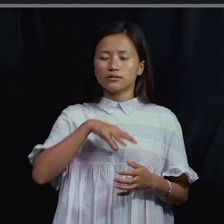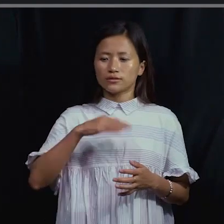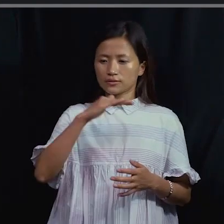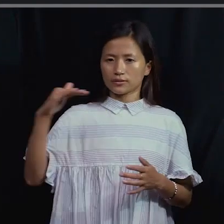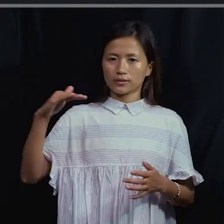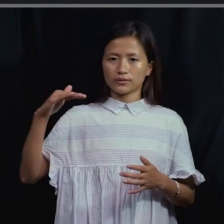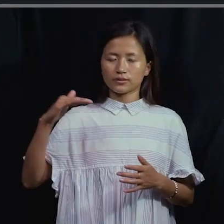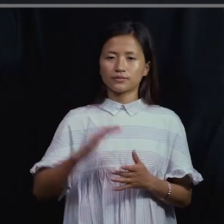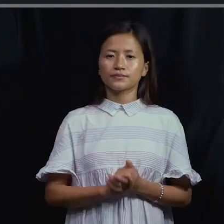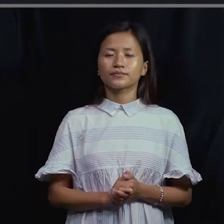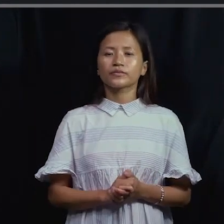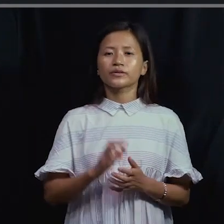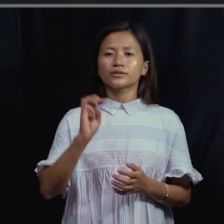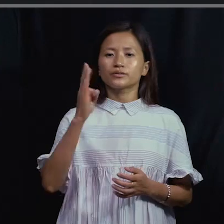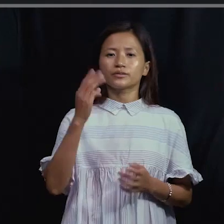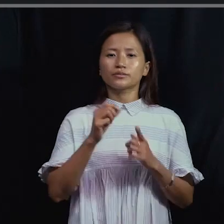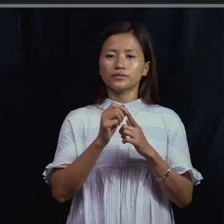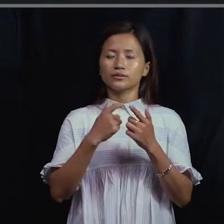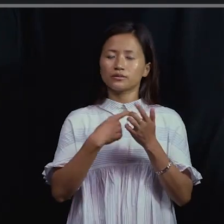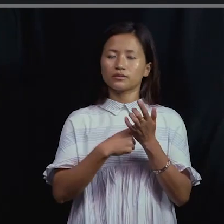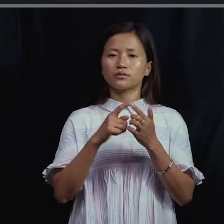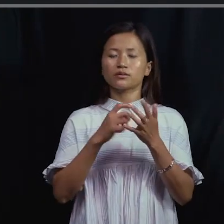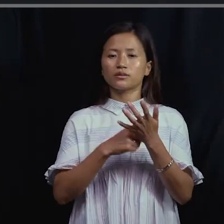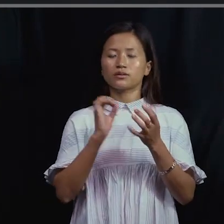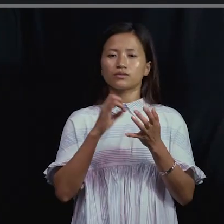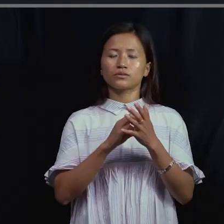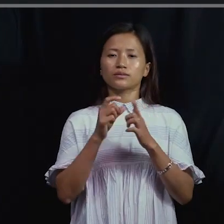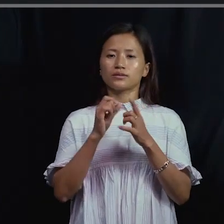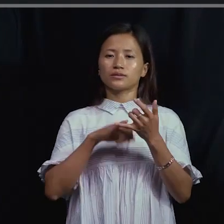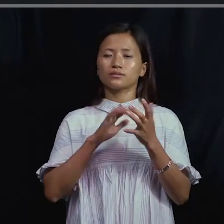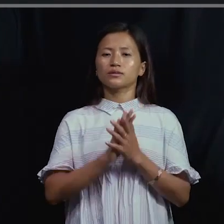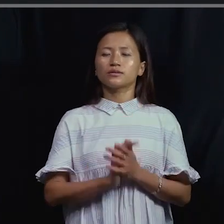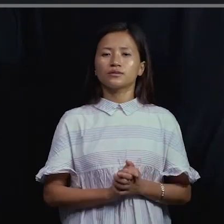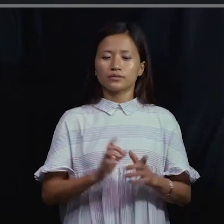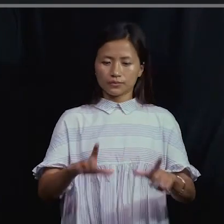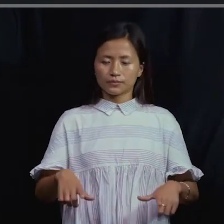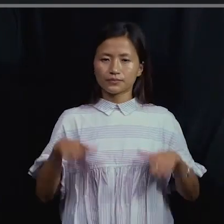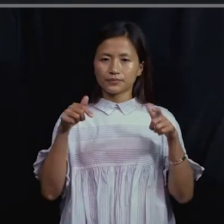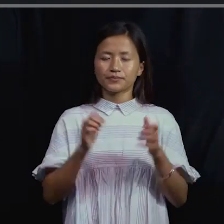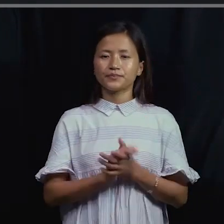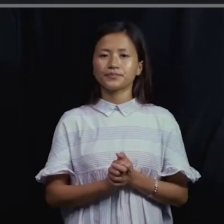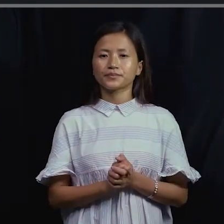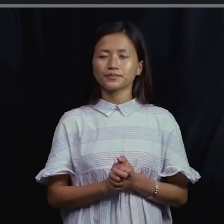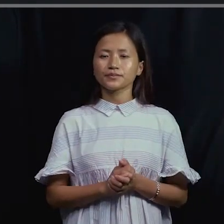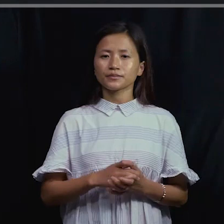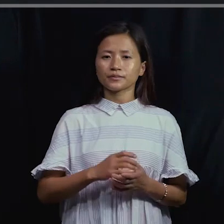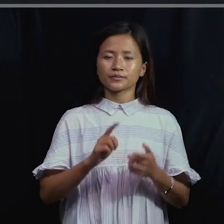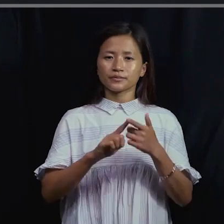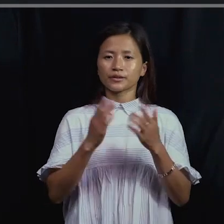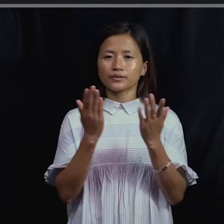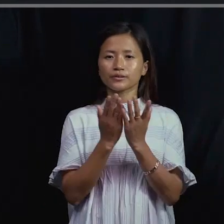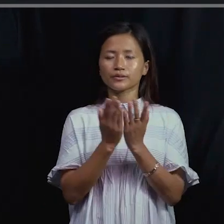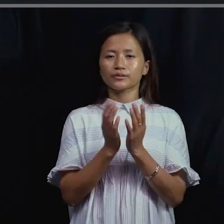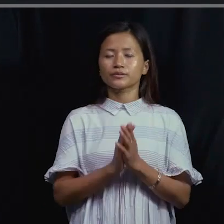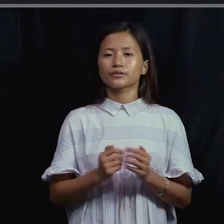stage, isn't it? The three periods of human life, right? So now let us try to understand the educational